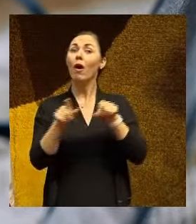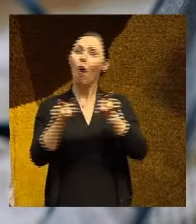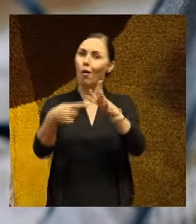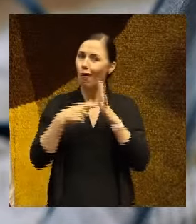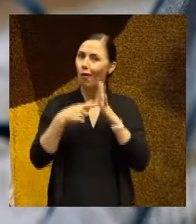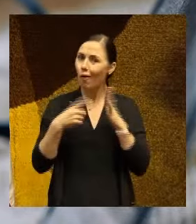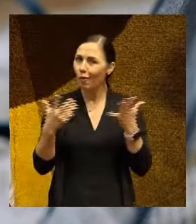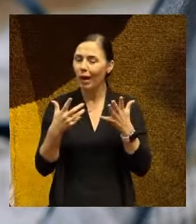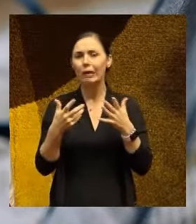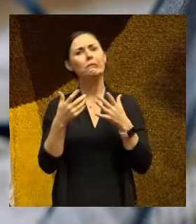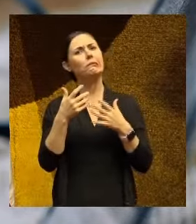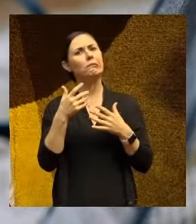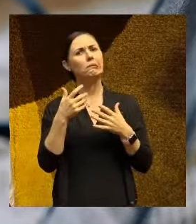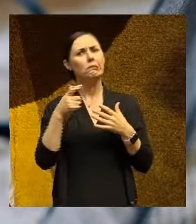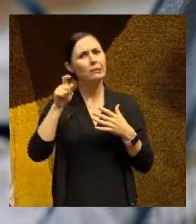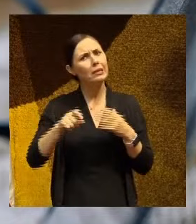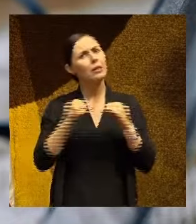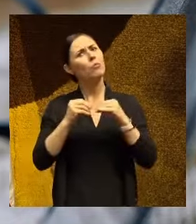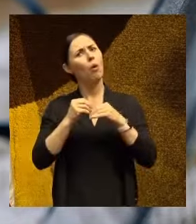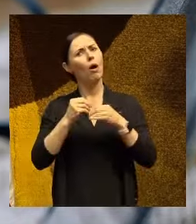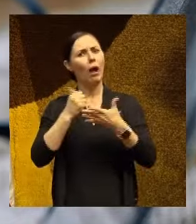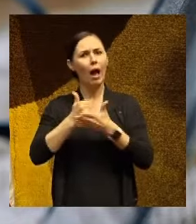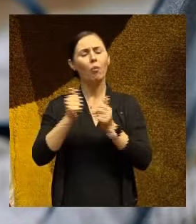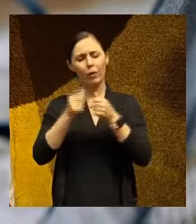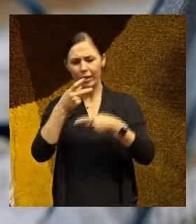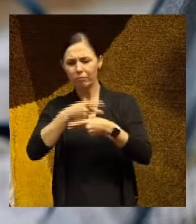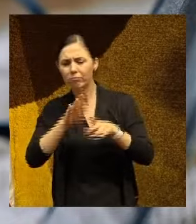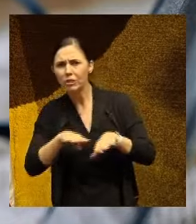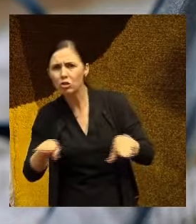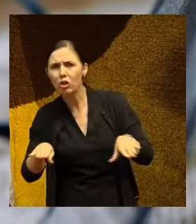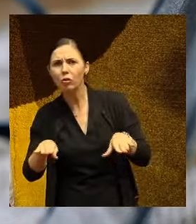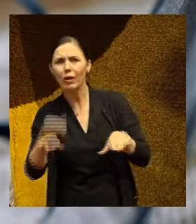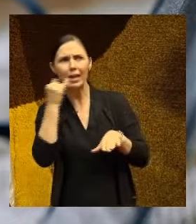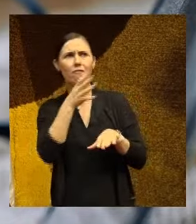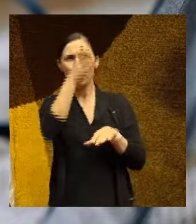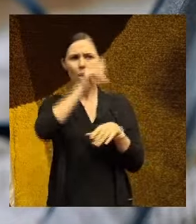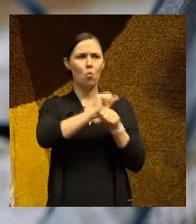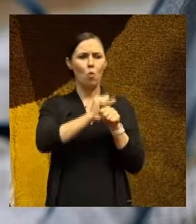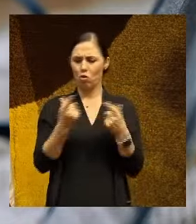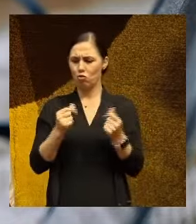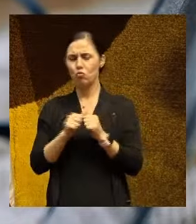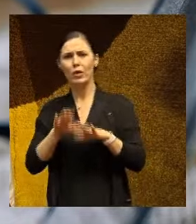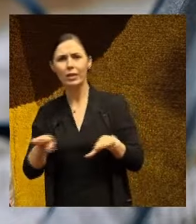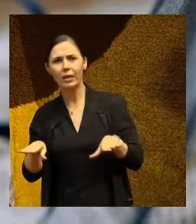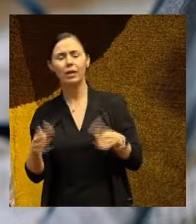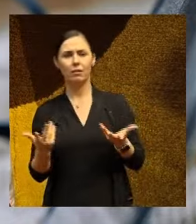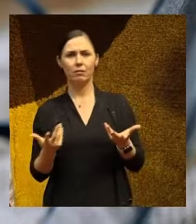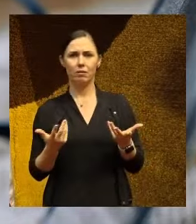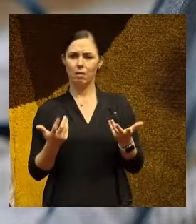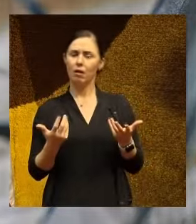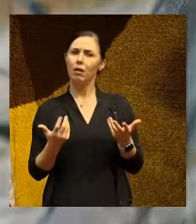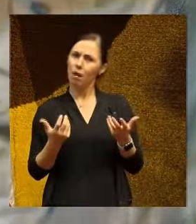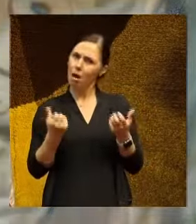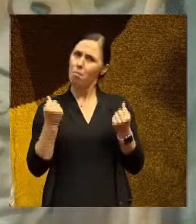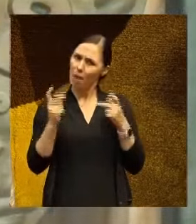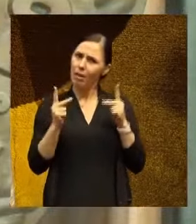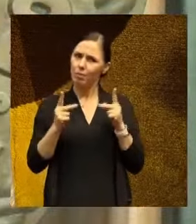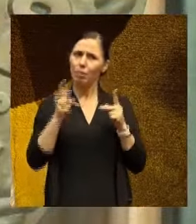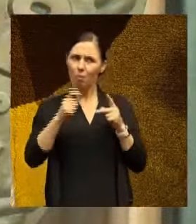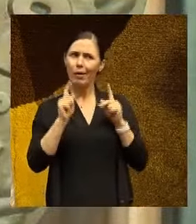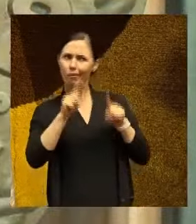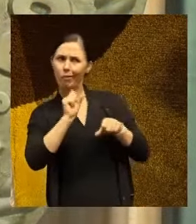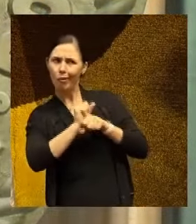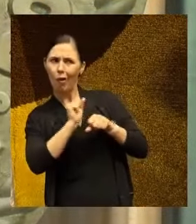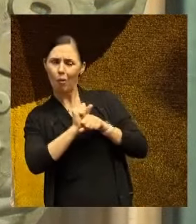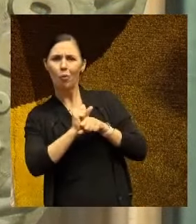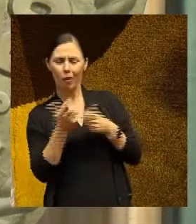for working families and how it is essential for many to continue to hold jobs. To help